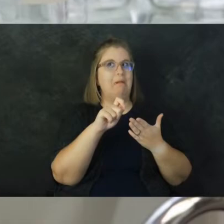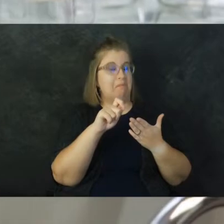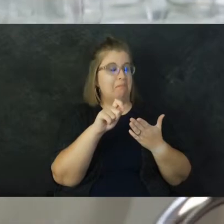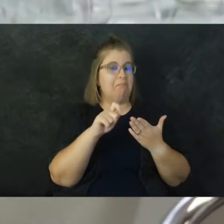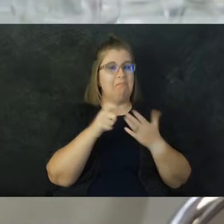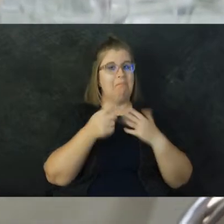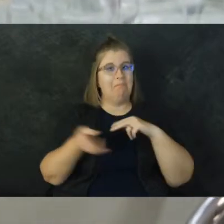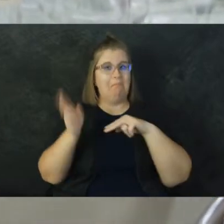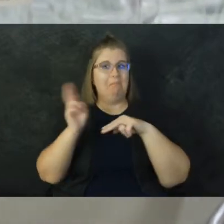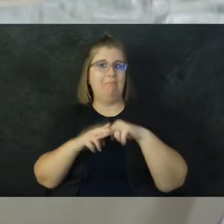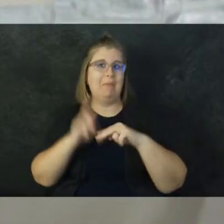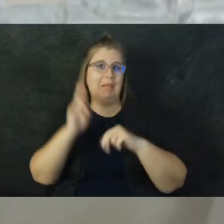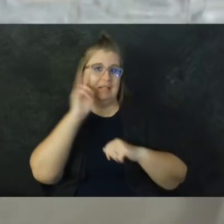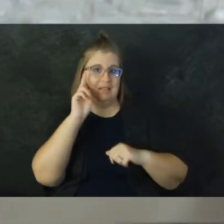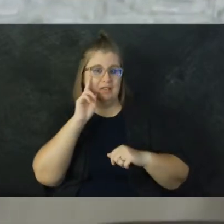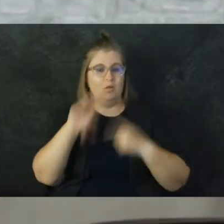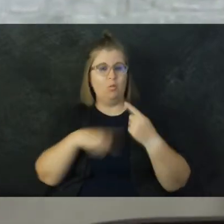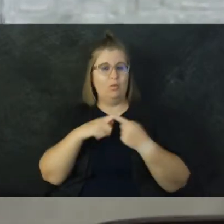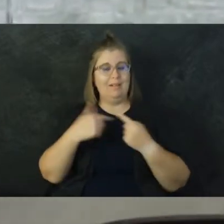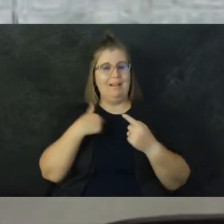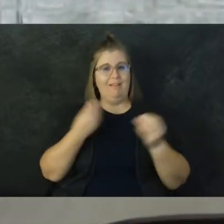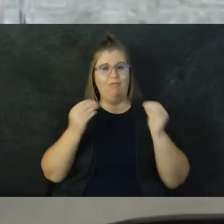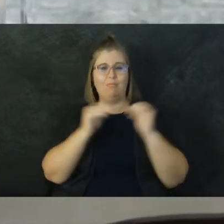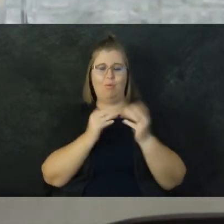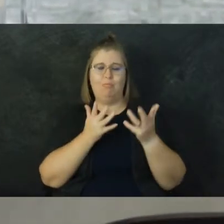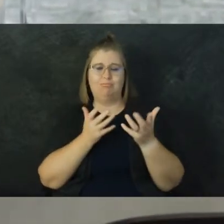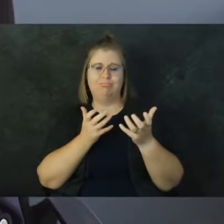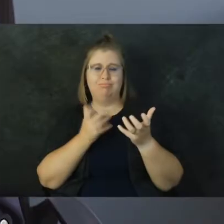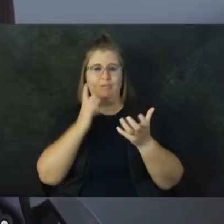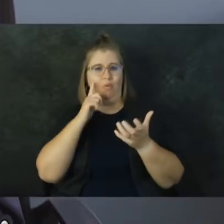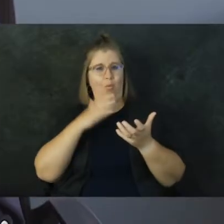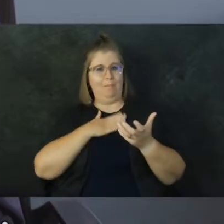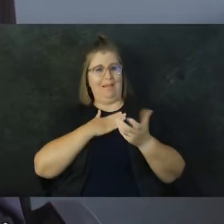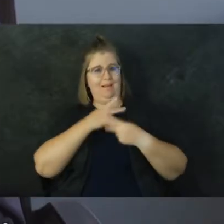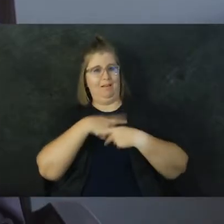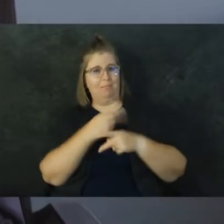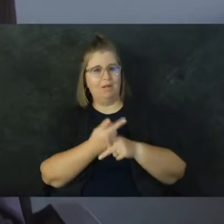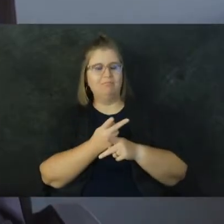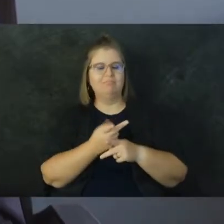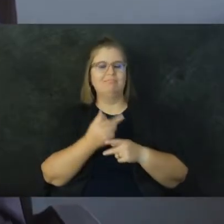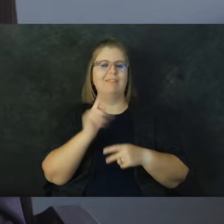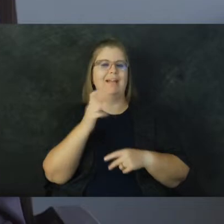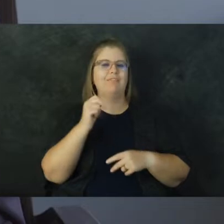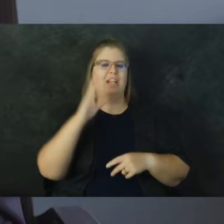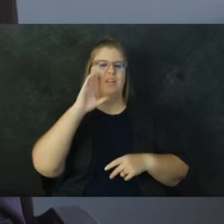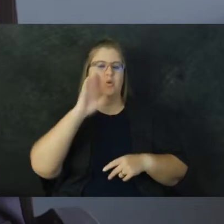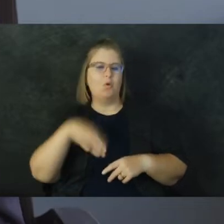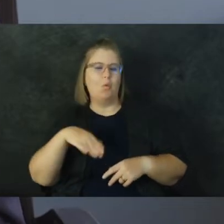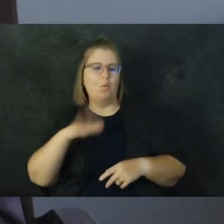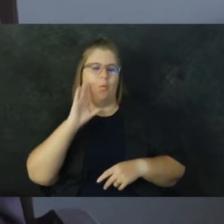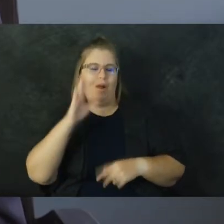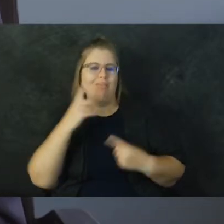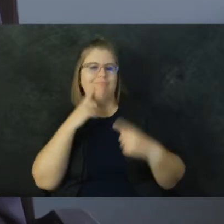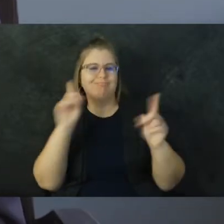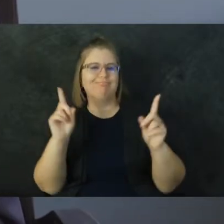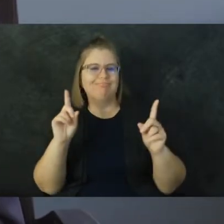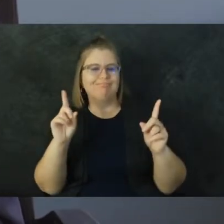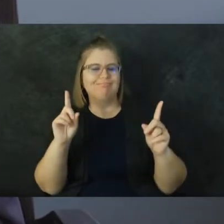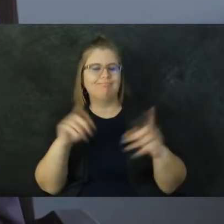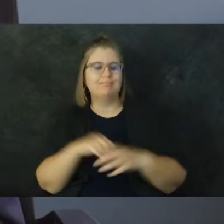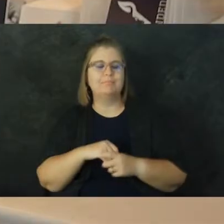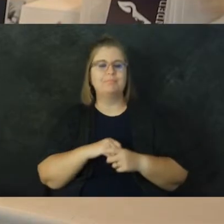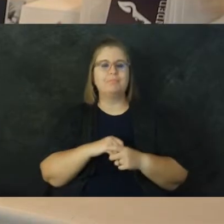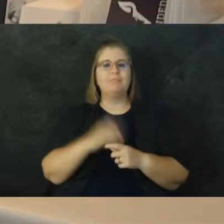of push that meter. But what I can say is when there is a consistent demand for the products that I create, I'll know that my business has made